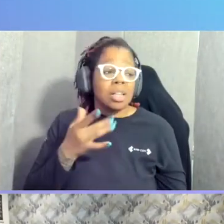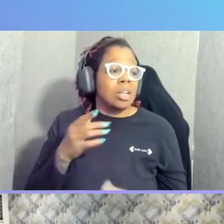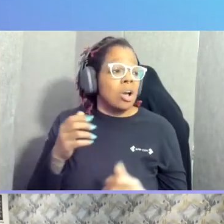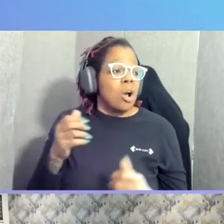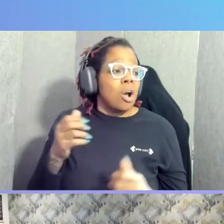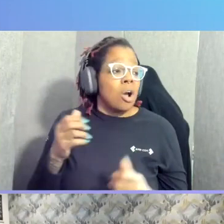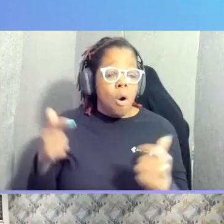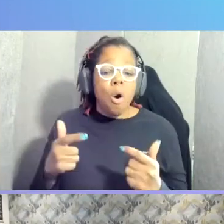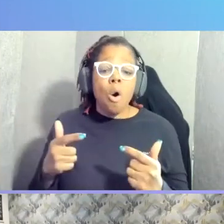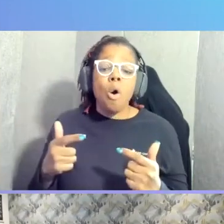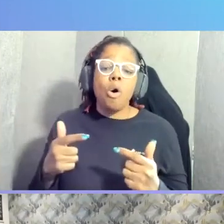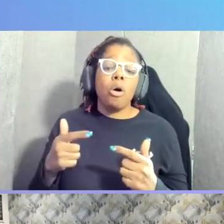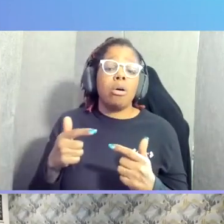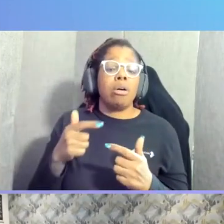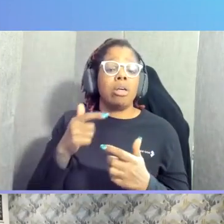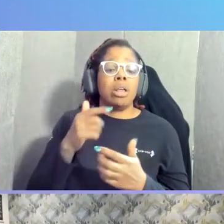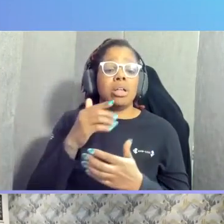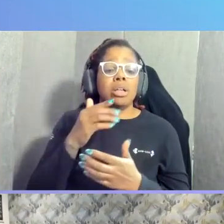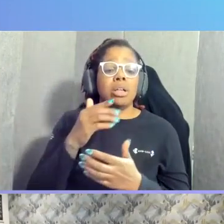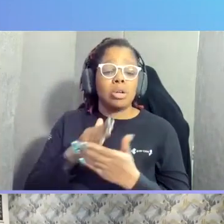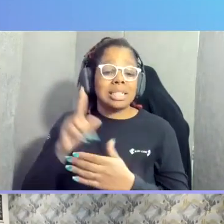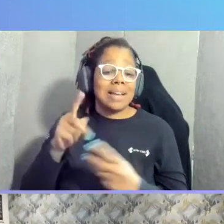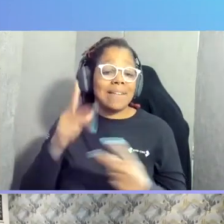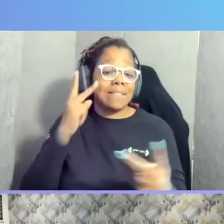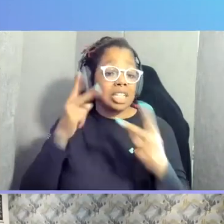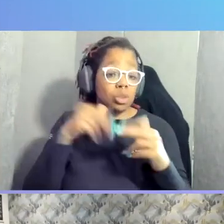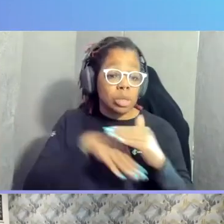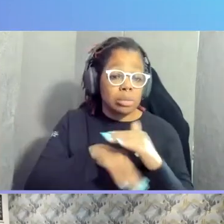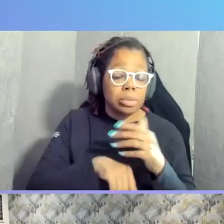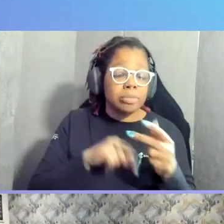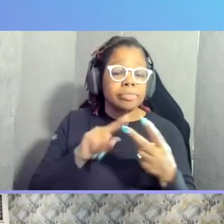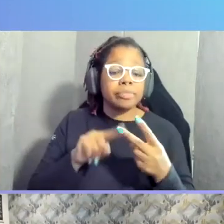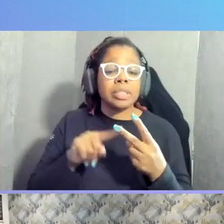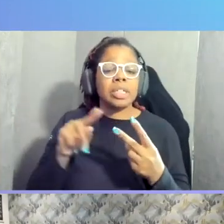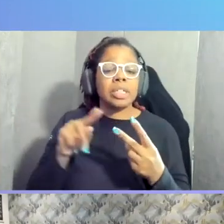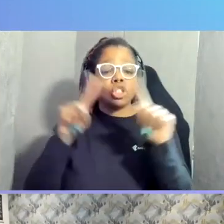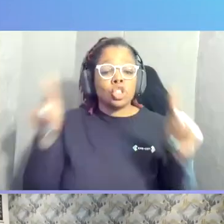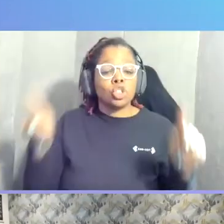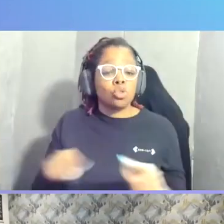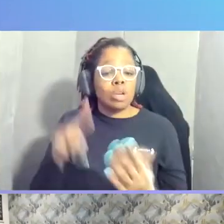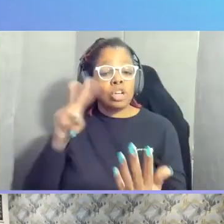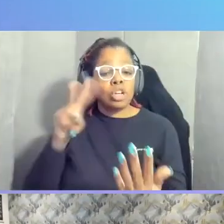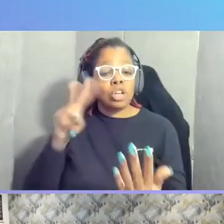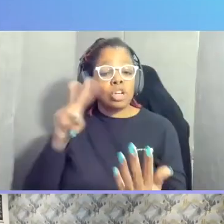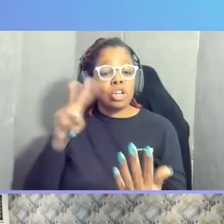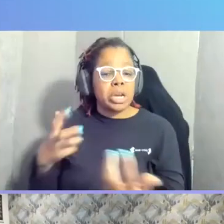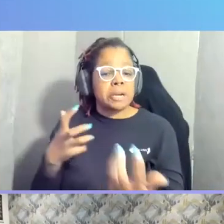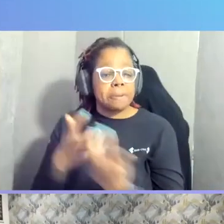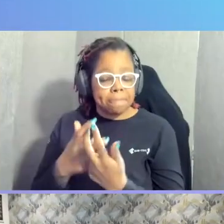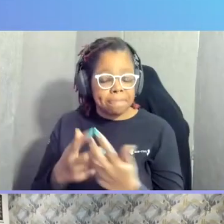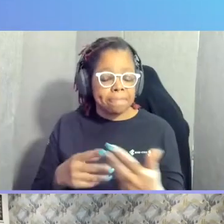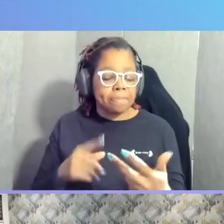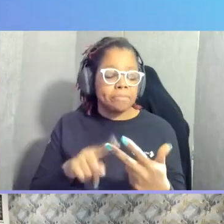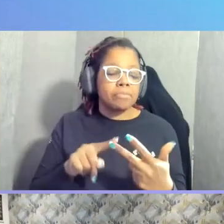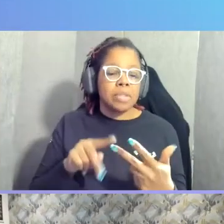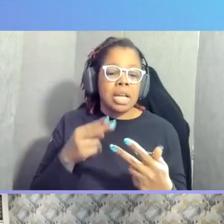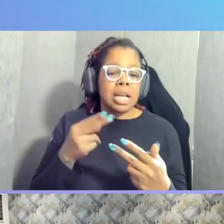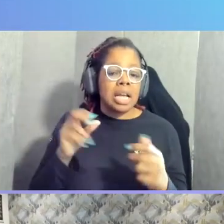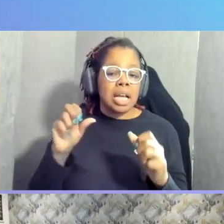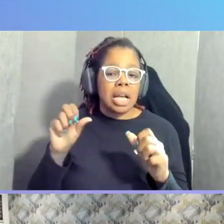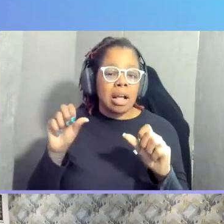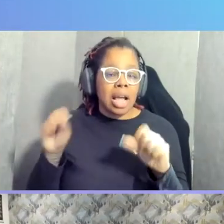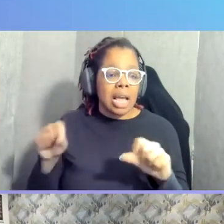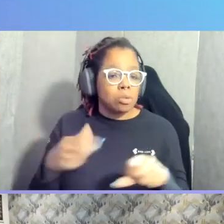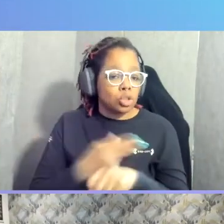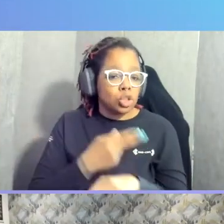be visually accessible, they need to be screen reader compatible, they need to be navigable,